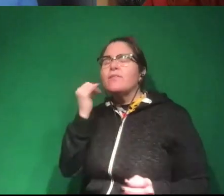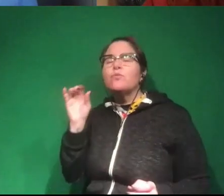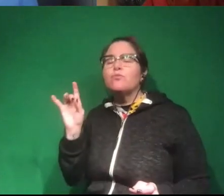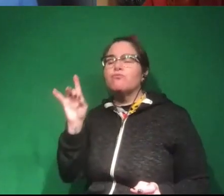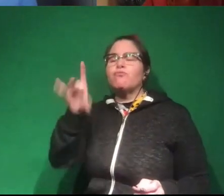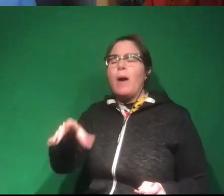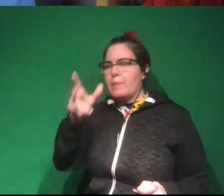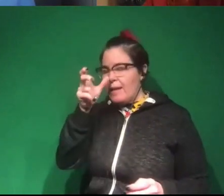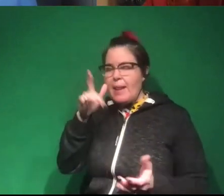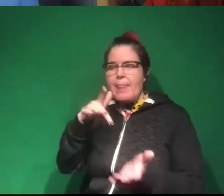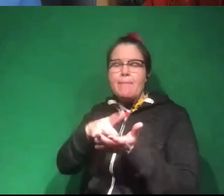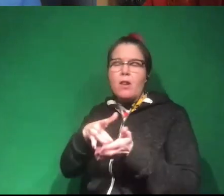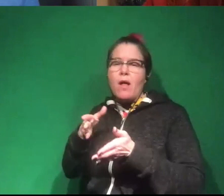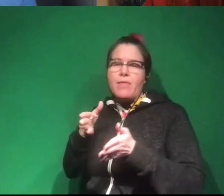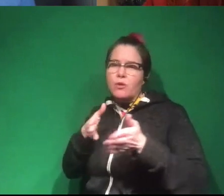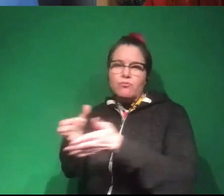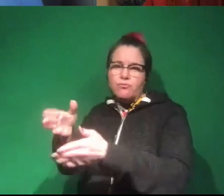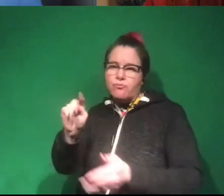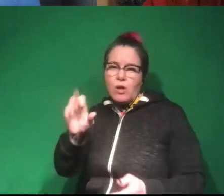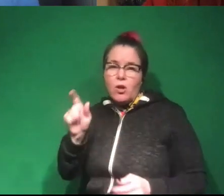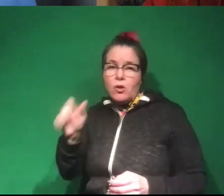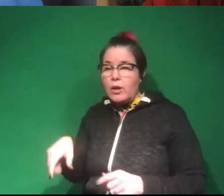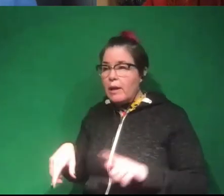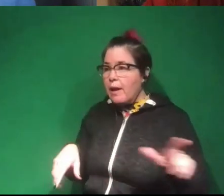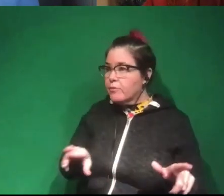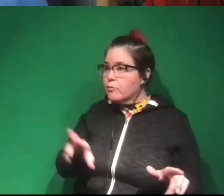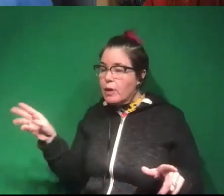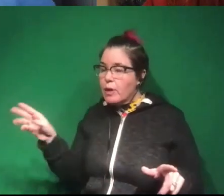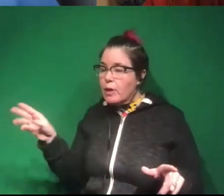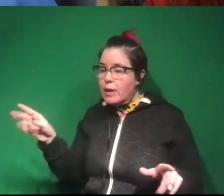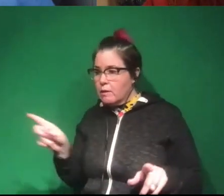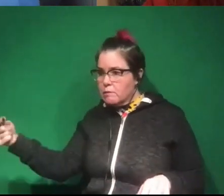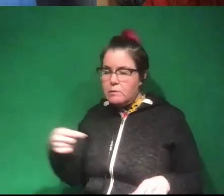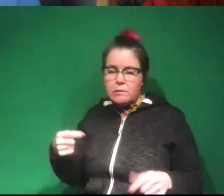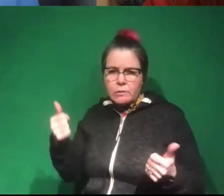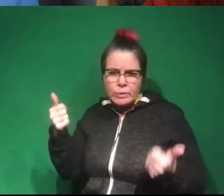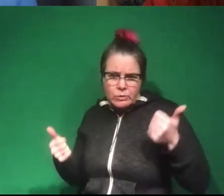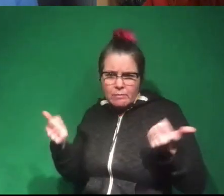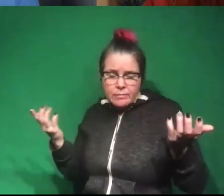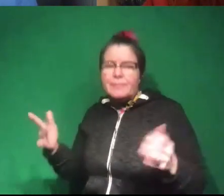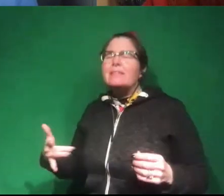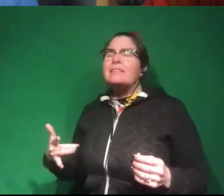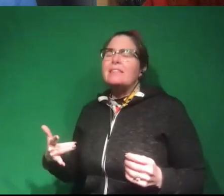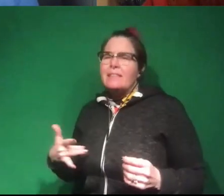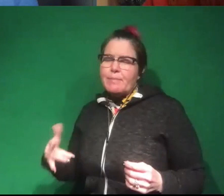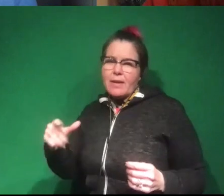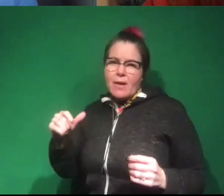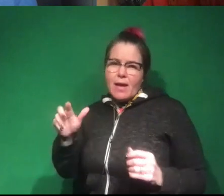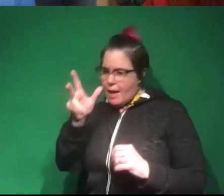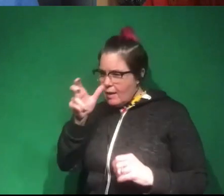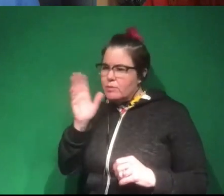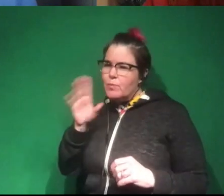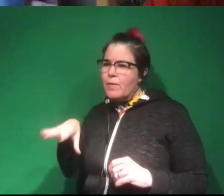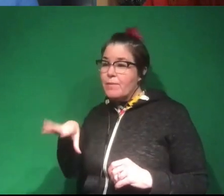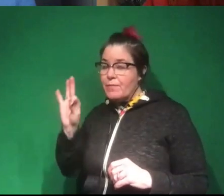middle of a scent trail, it could go left or right. It could follow in either direction. But typically, those ants that are going to encounter that scent